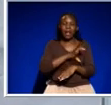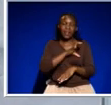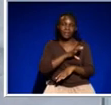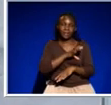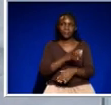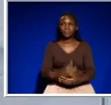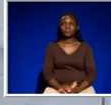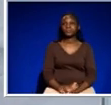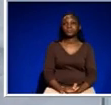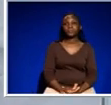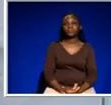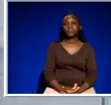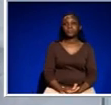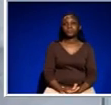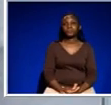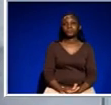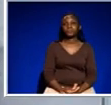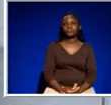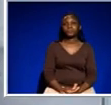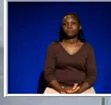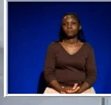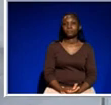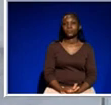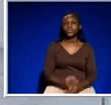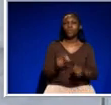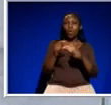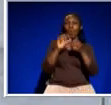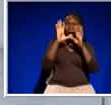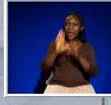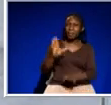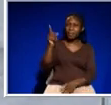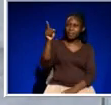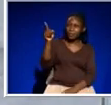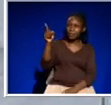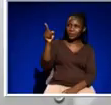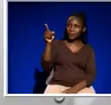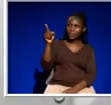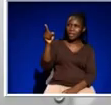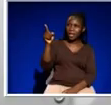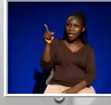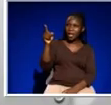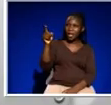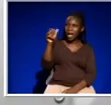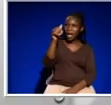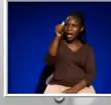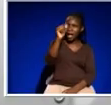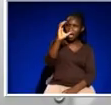characteristic. So the key words there are acquire